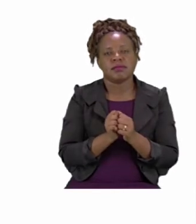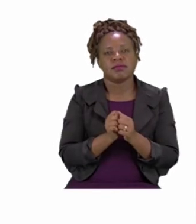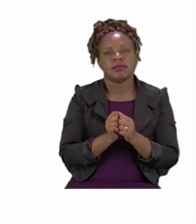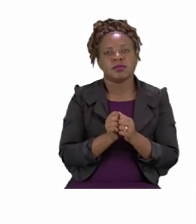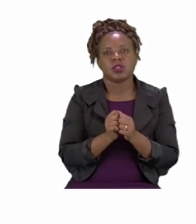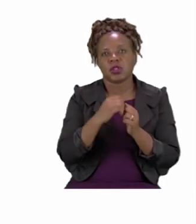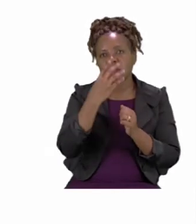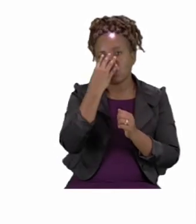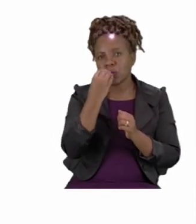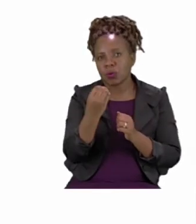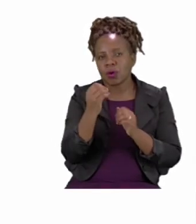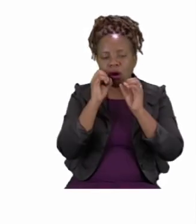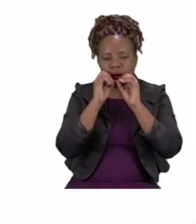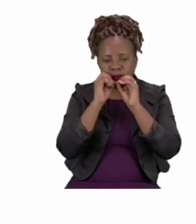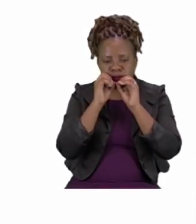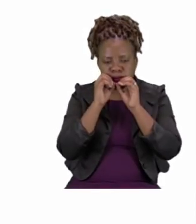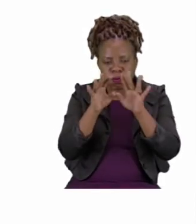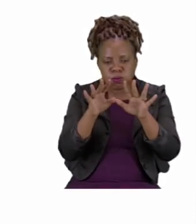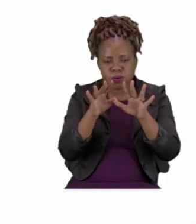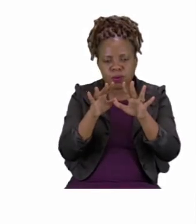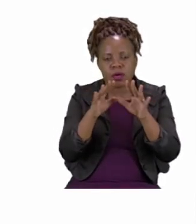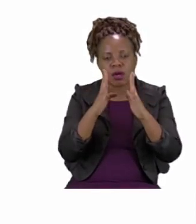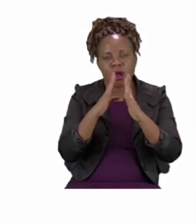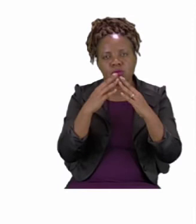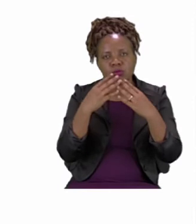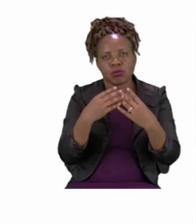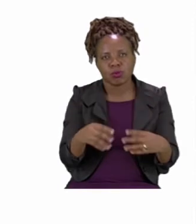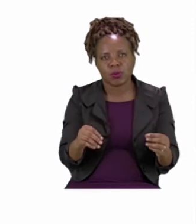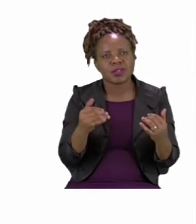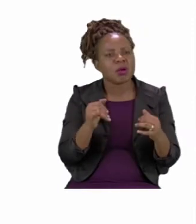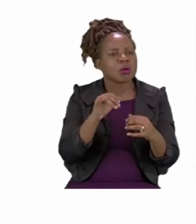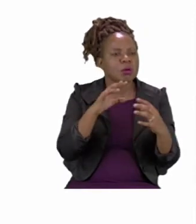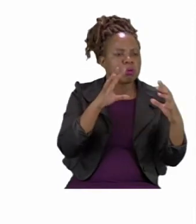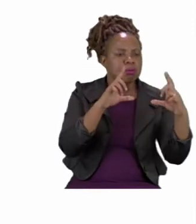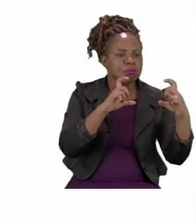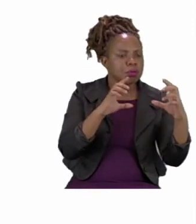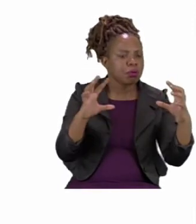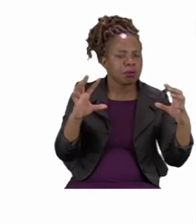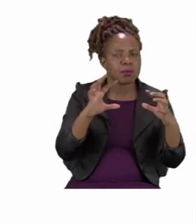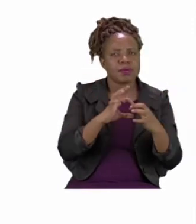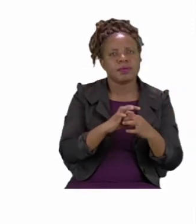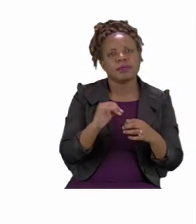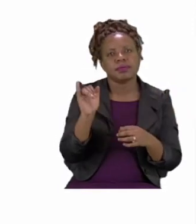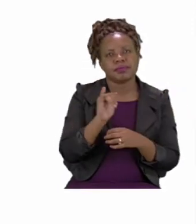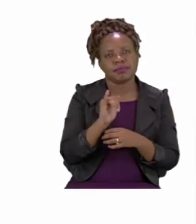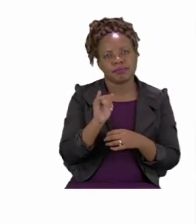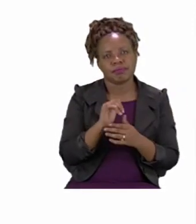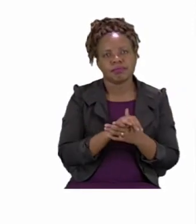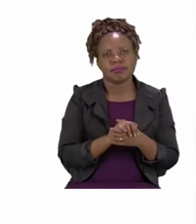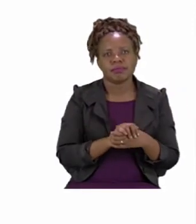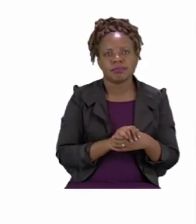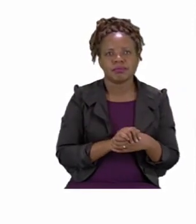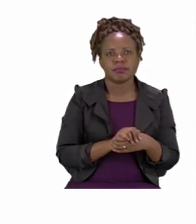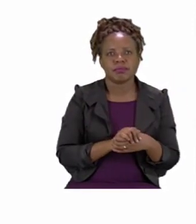story? I'd like you to please draw a line to the part of the story, from the